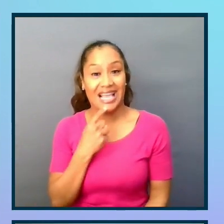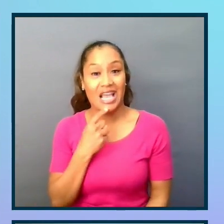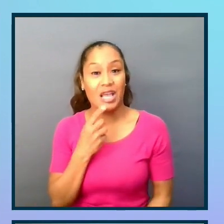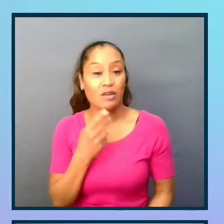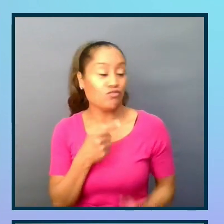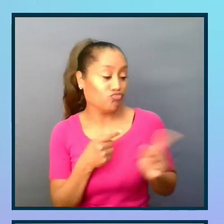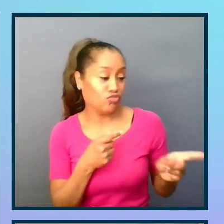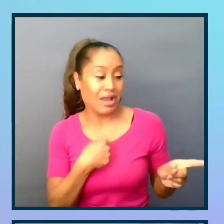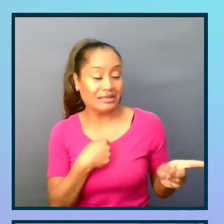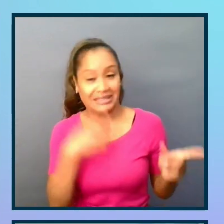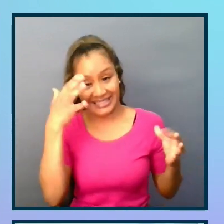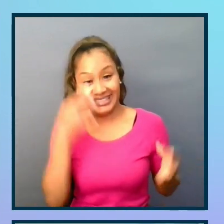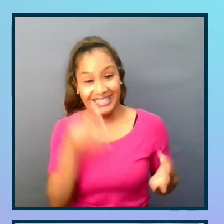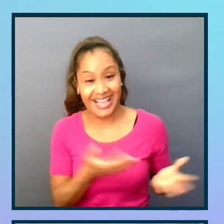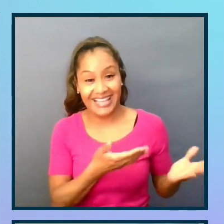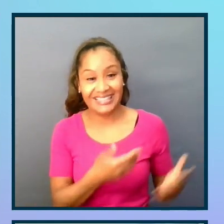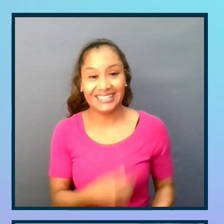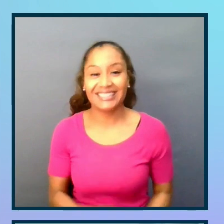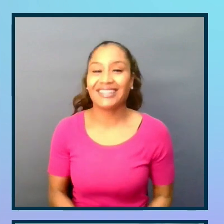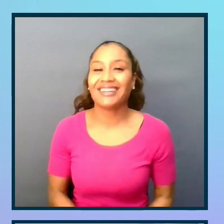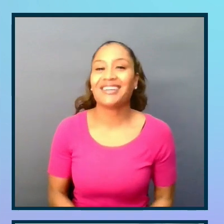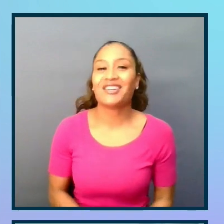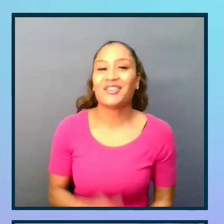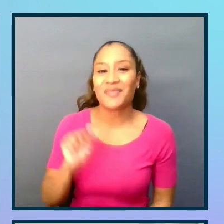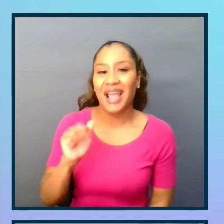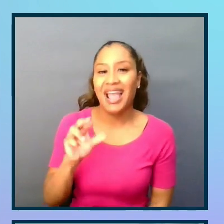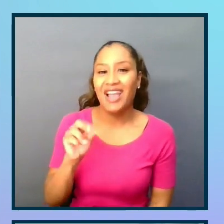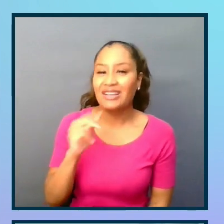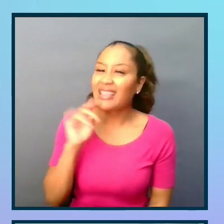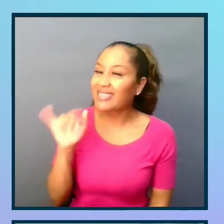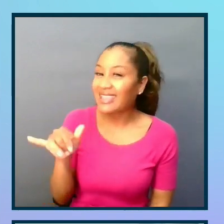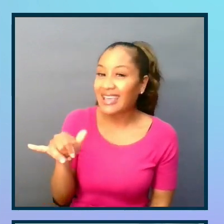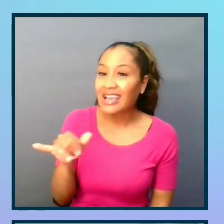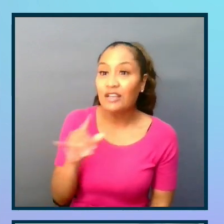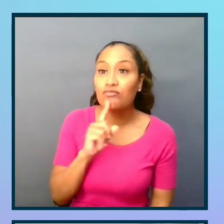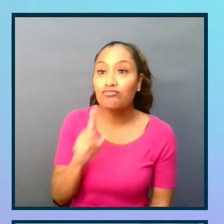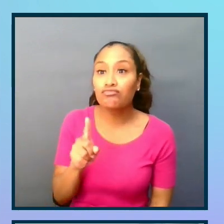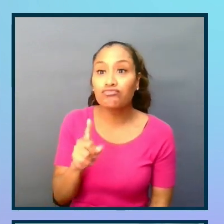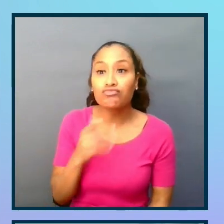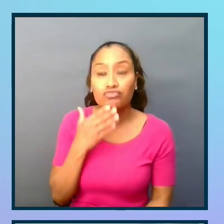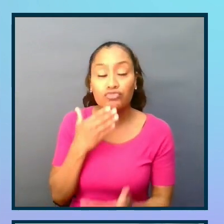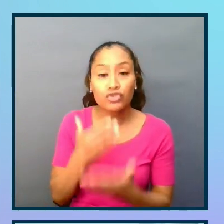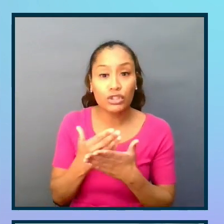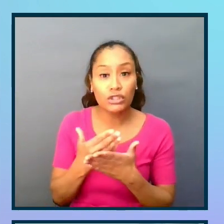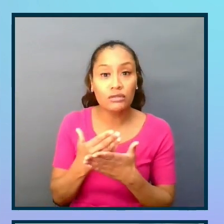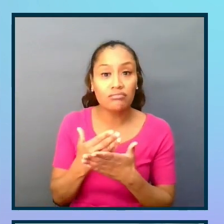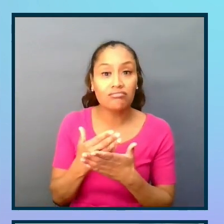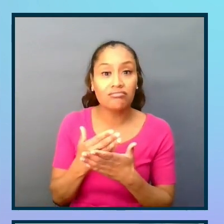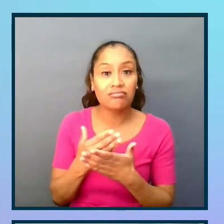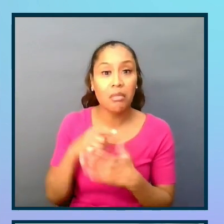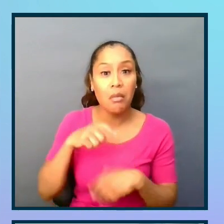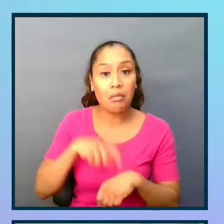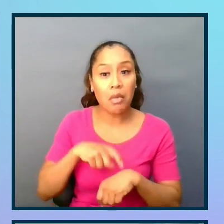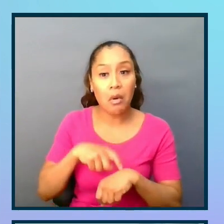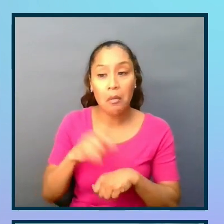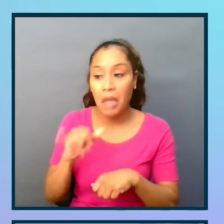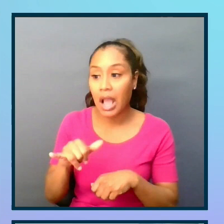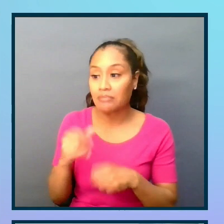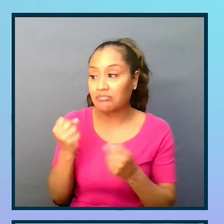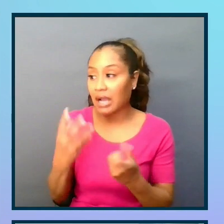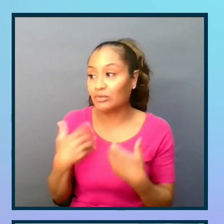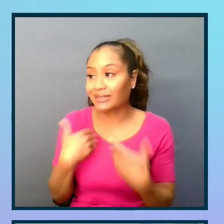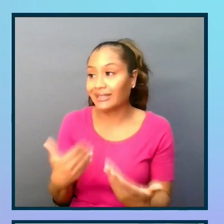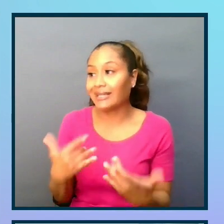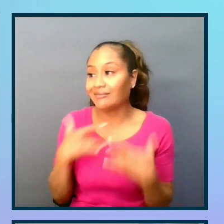absolutely. So I'll go ahead and I'll drop it into the documentation as well. But that's a good point. Many times we will also document things